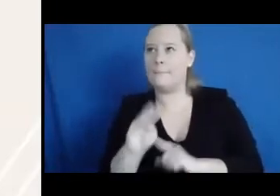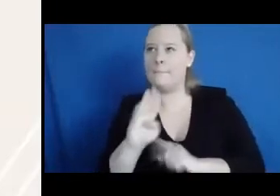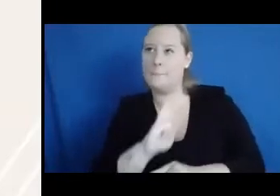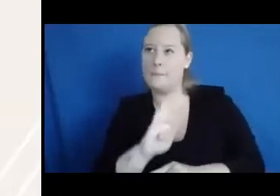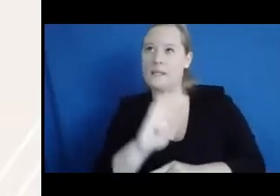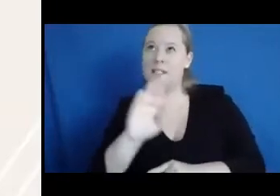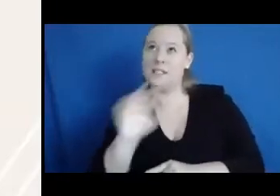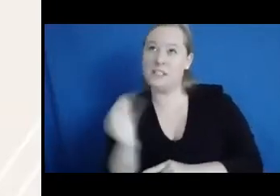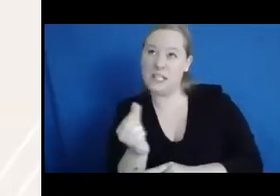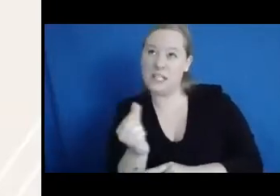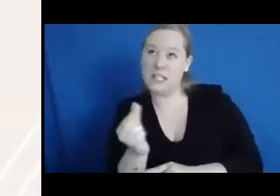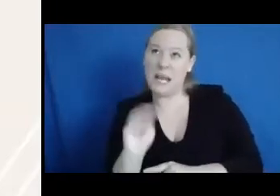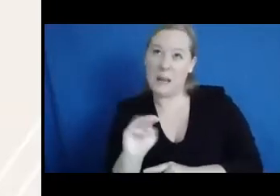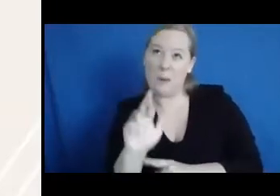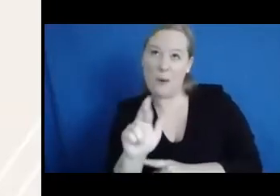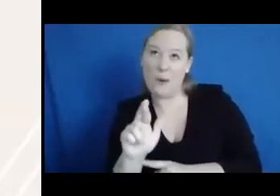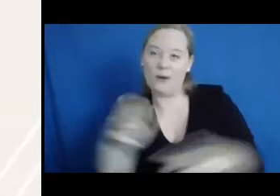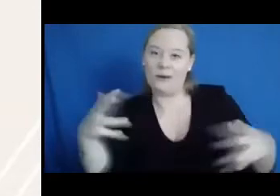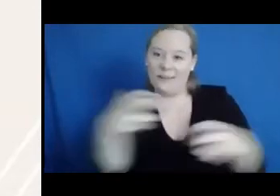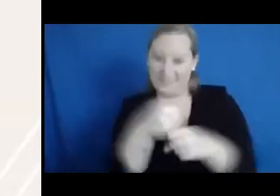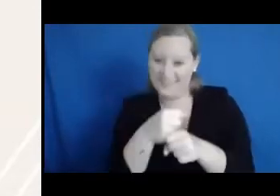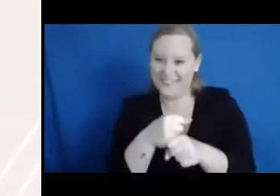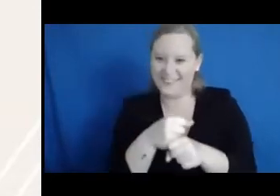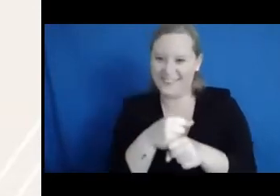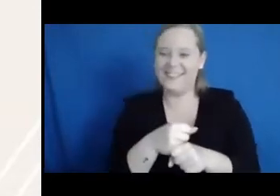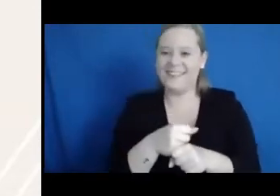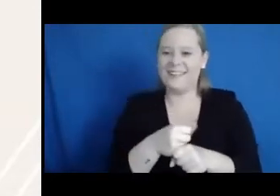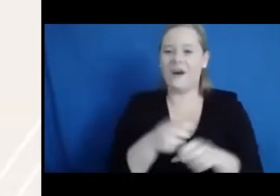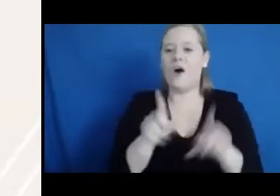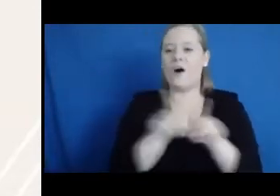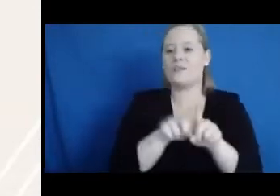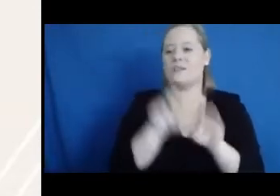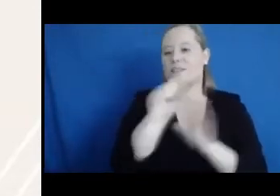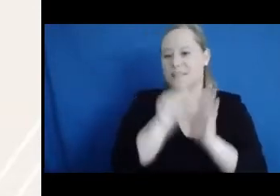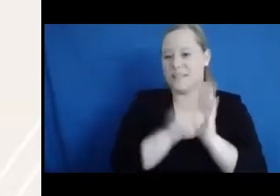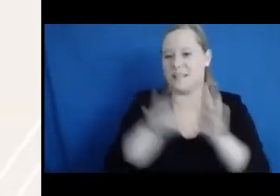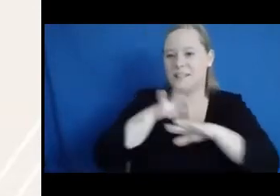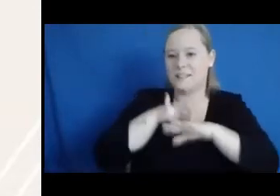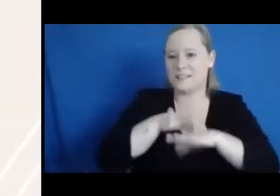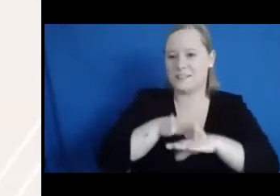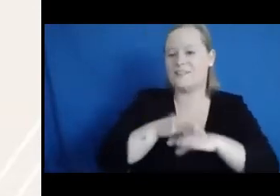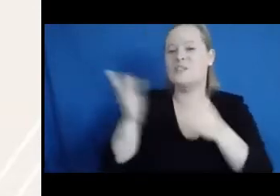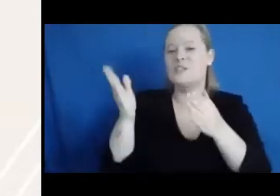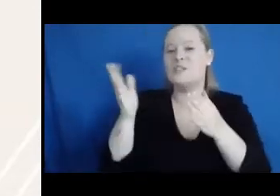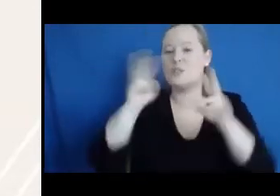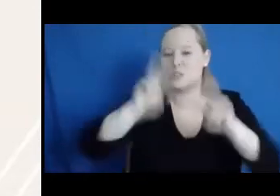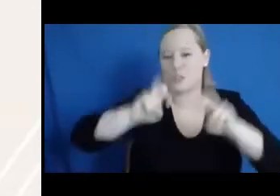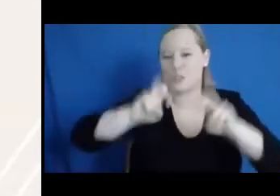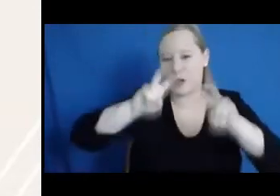NMBGMR, which is the acronym or also known as the State Geologic Survey, which is associated with New Mexico Tech in